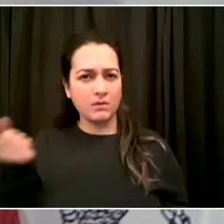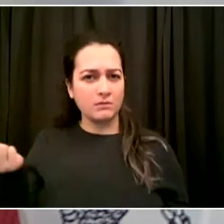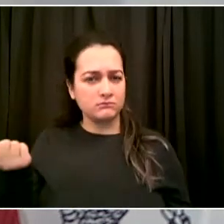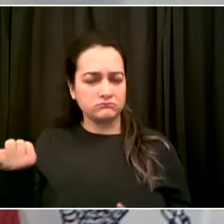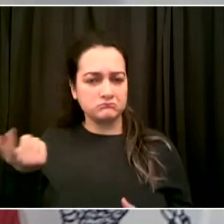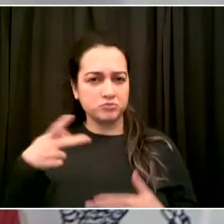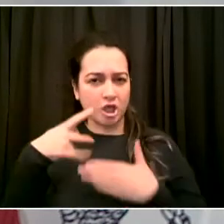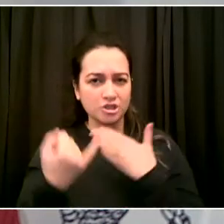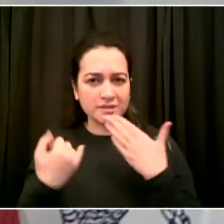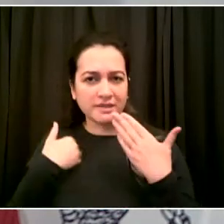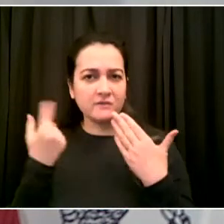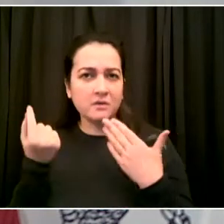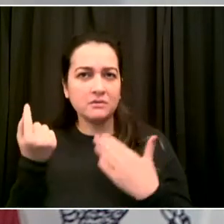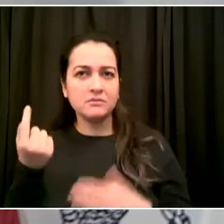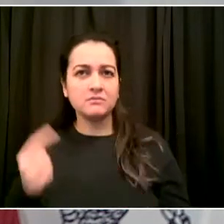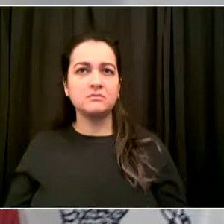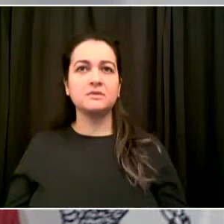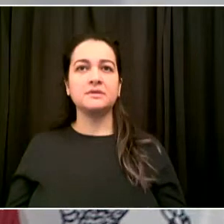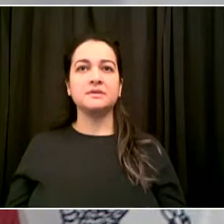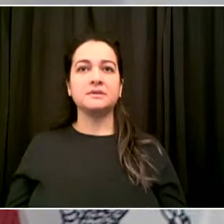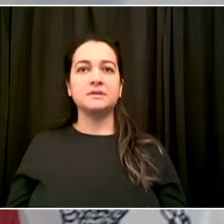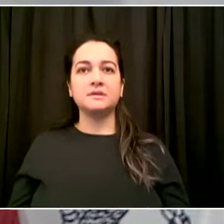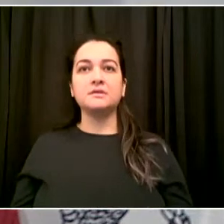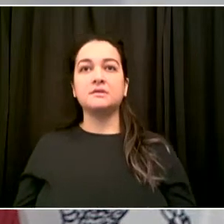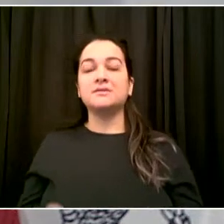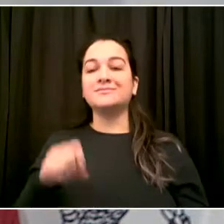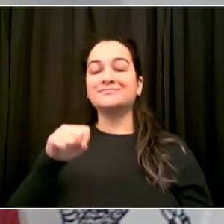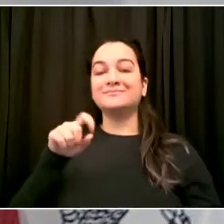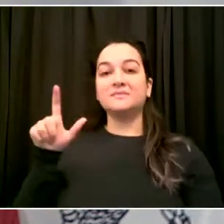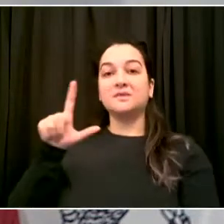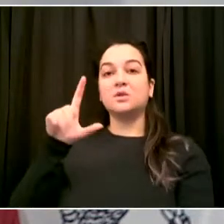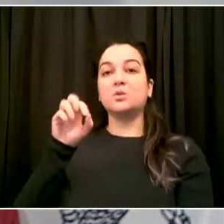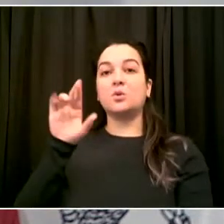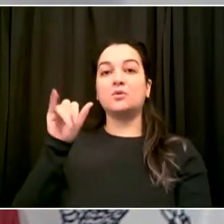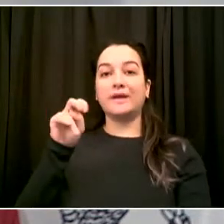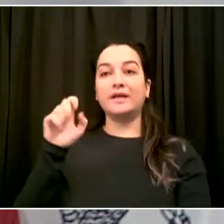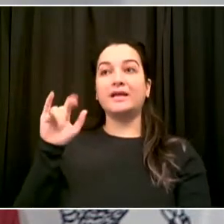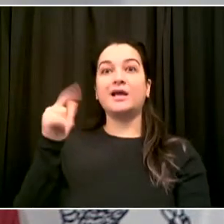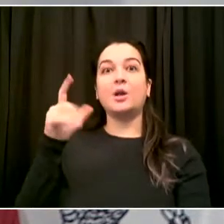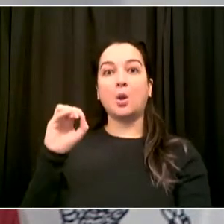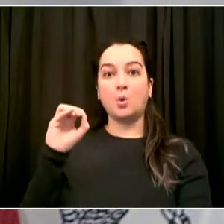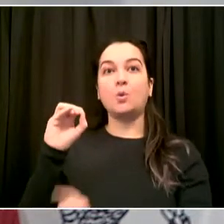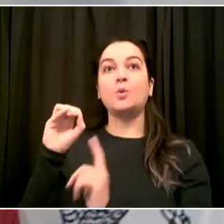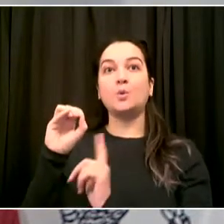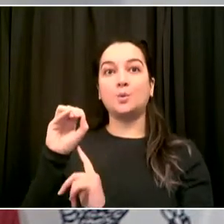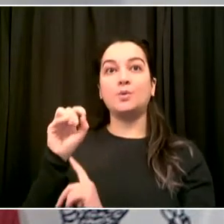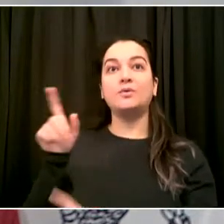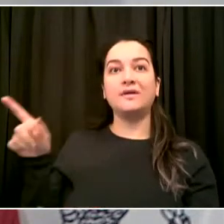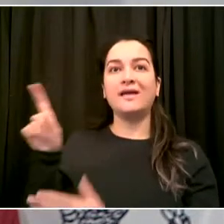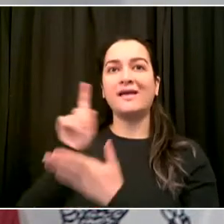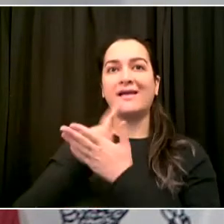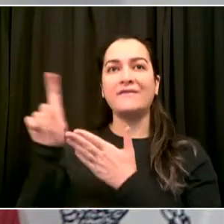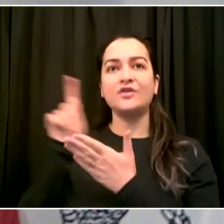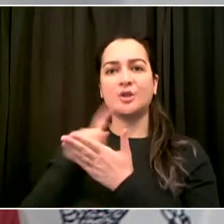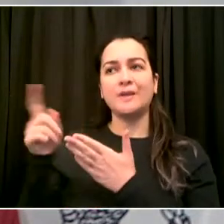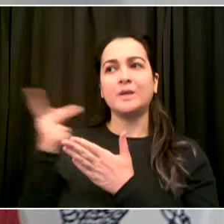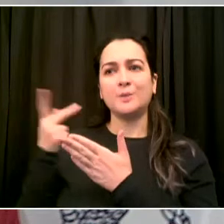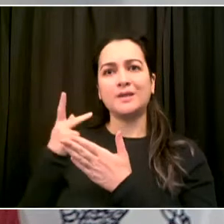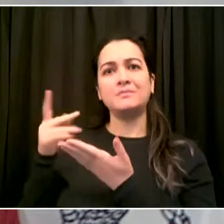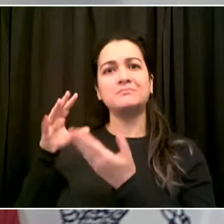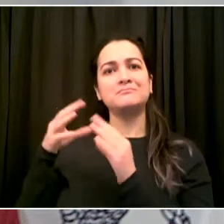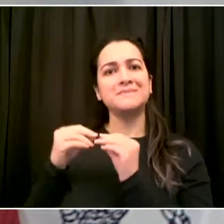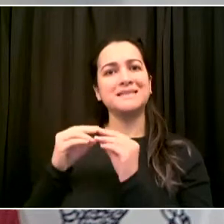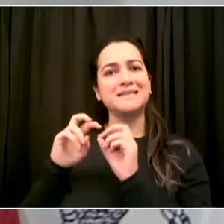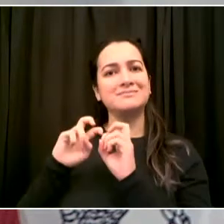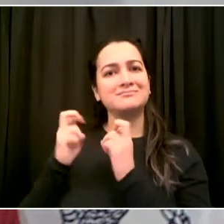All deputy mayors, key agency heads, I'll participate, and we're going to now take the major strands that